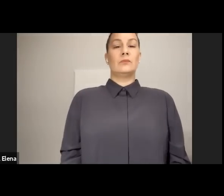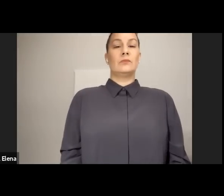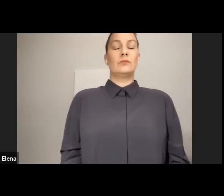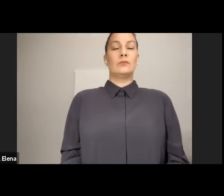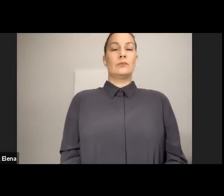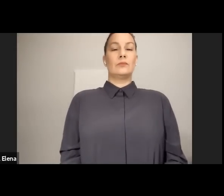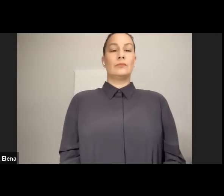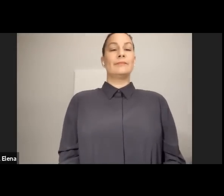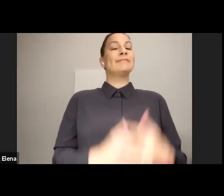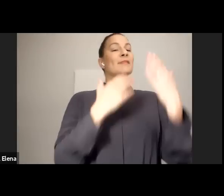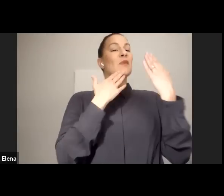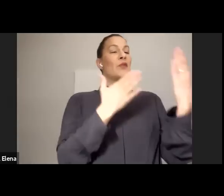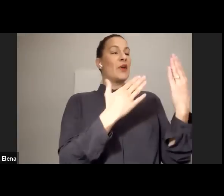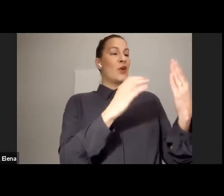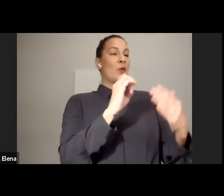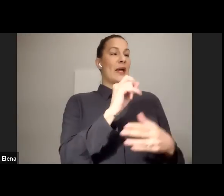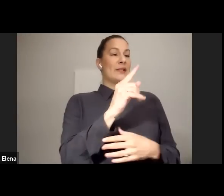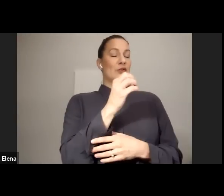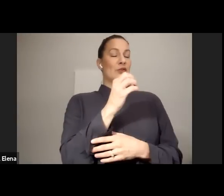Thank you, Esther.